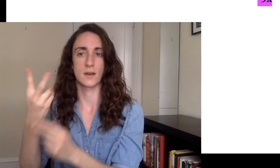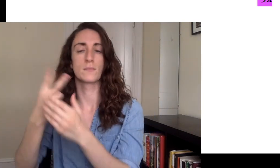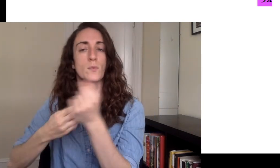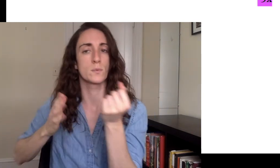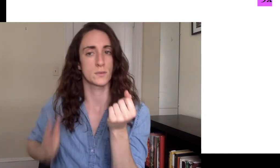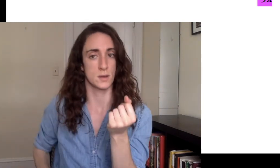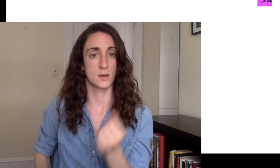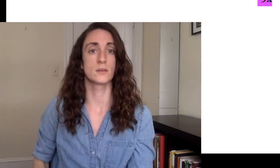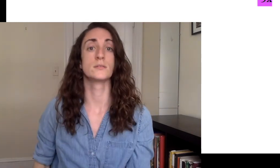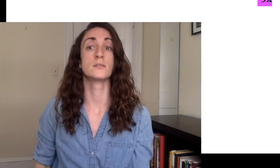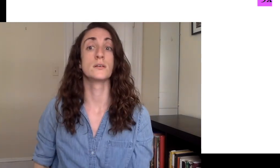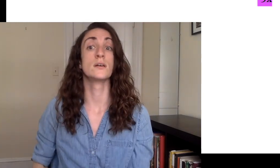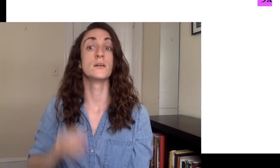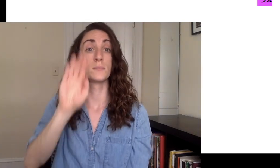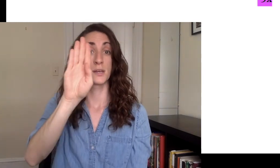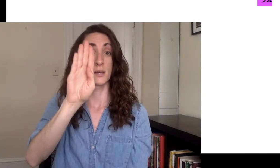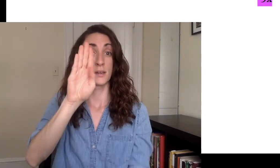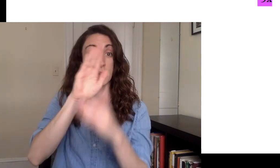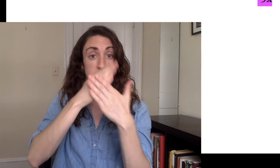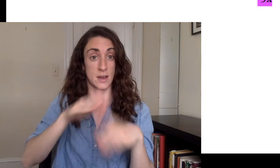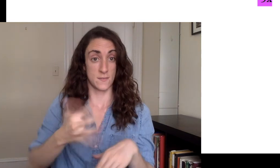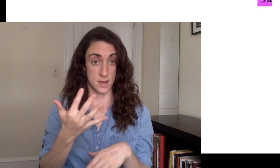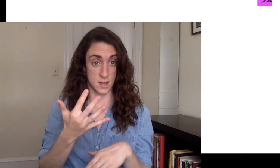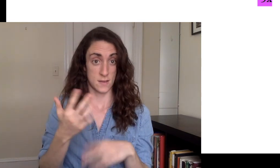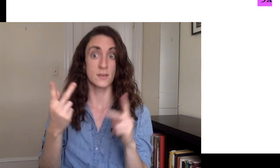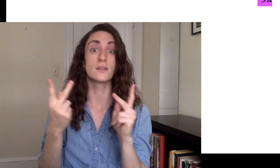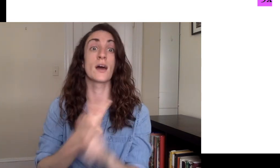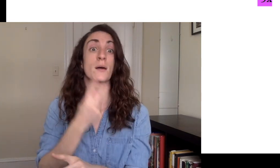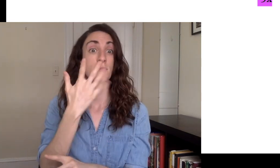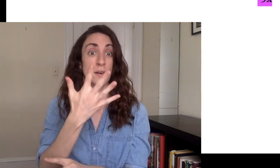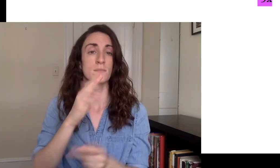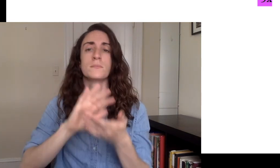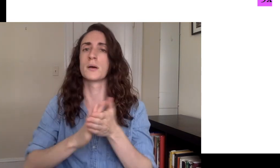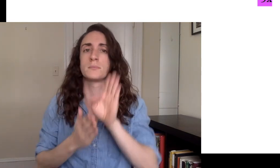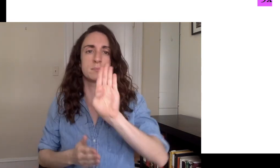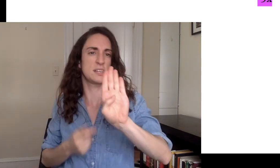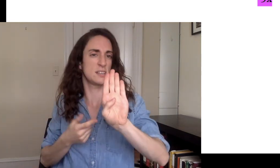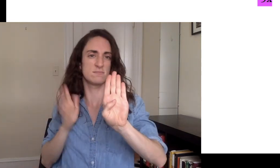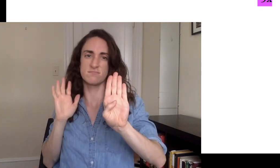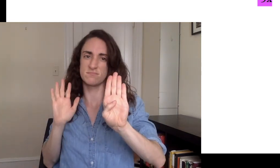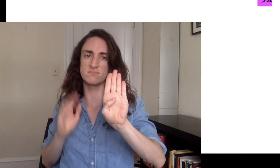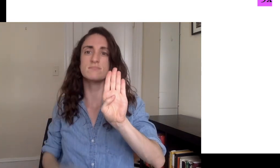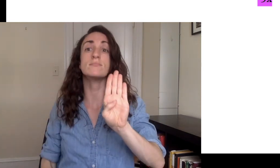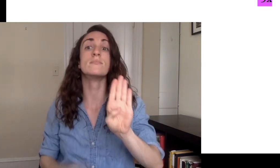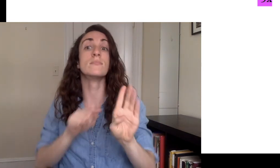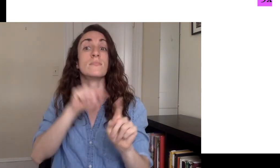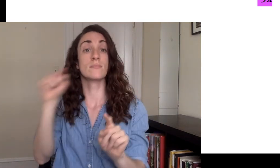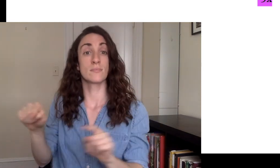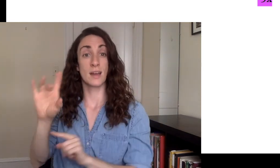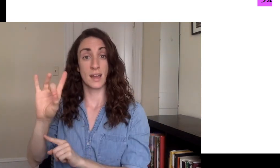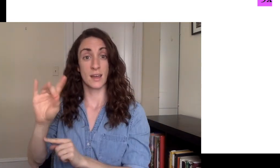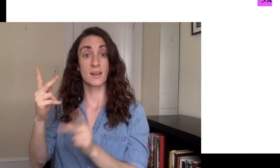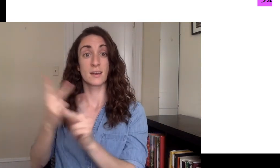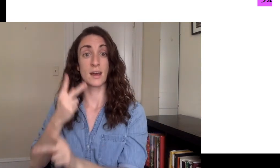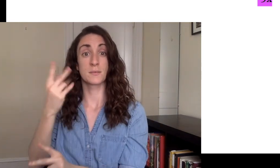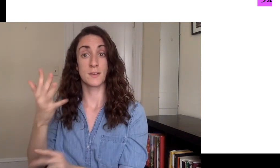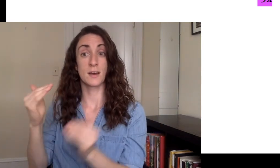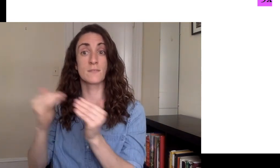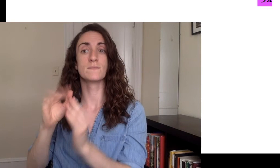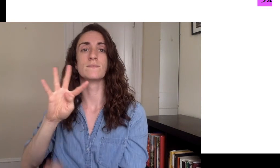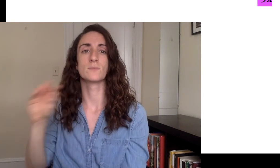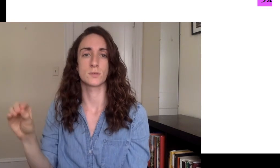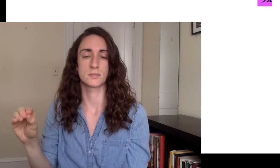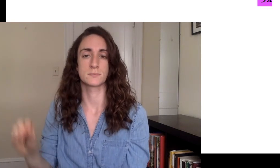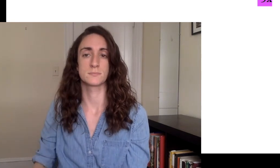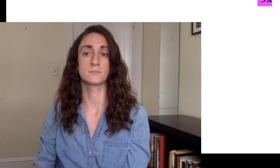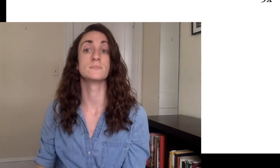b divided by 5 times 5 is just b, because those operations are inverses. And 8 times 5 is 40,